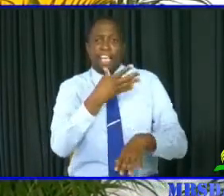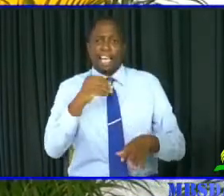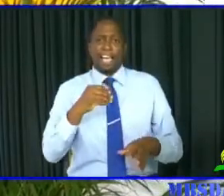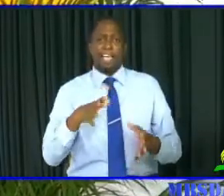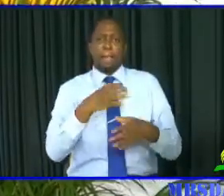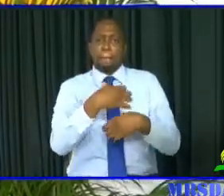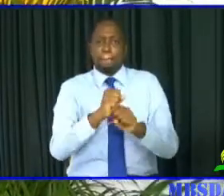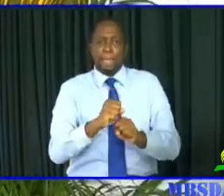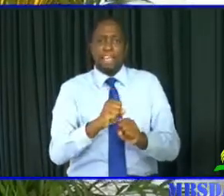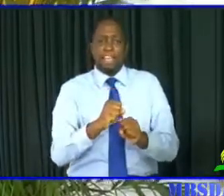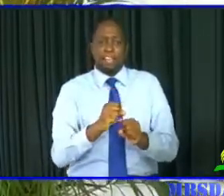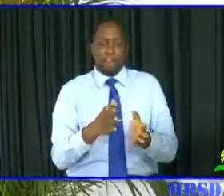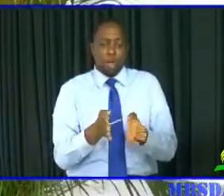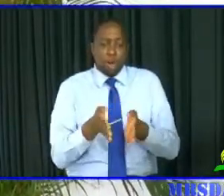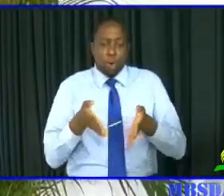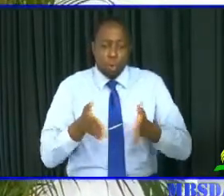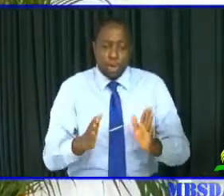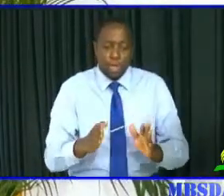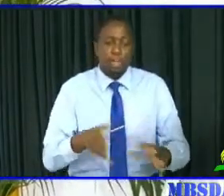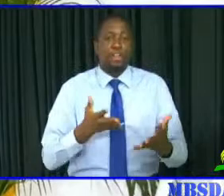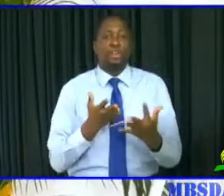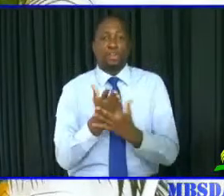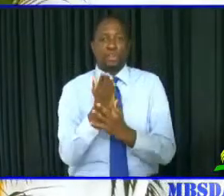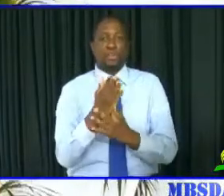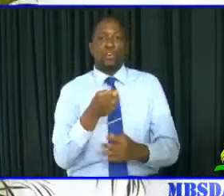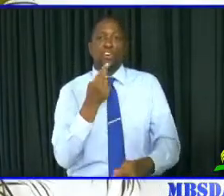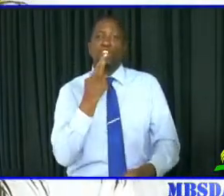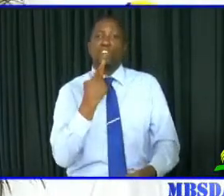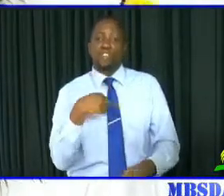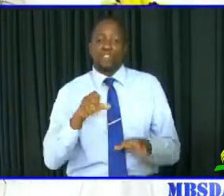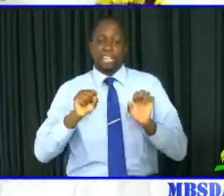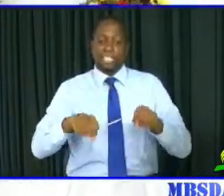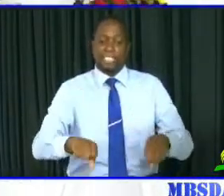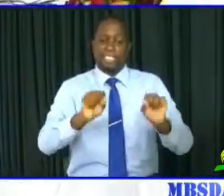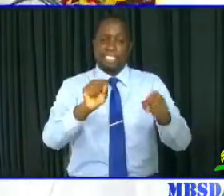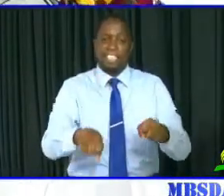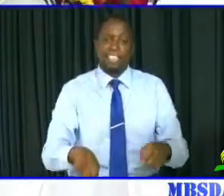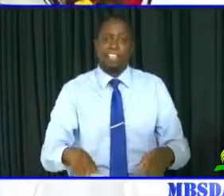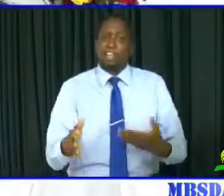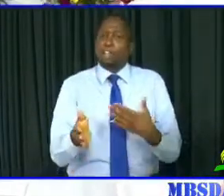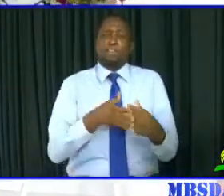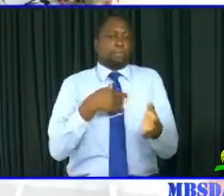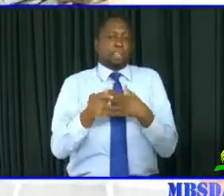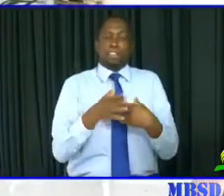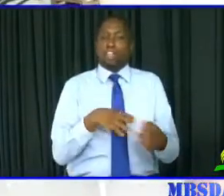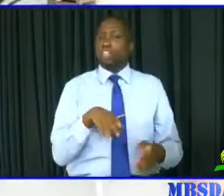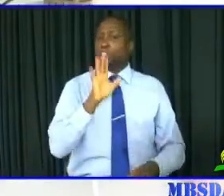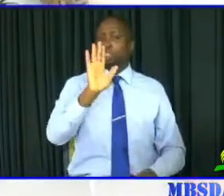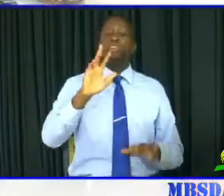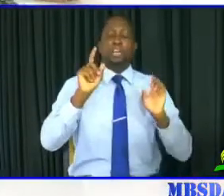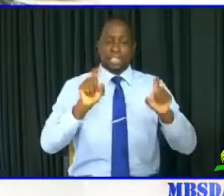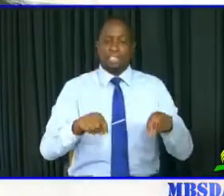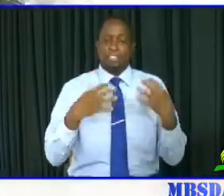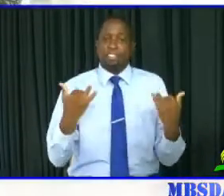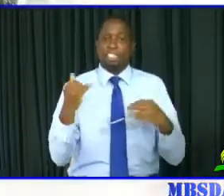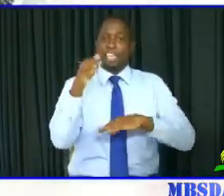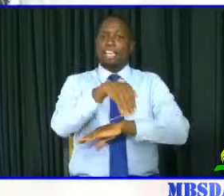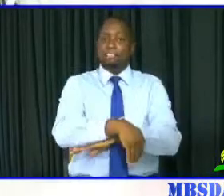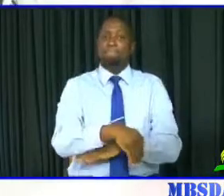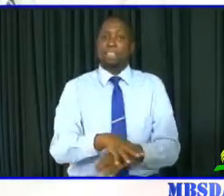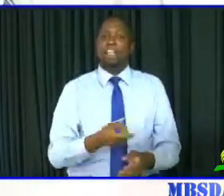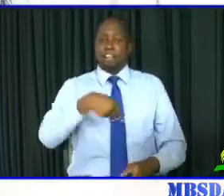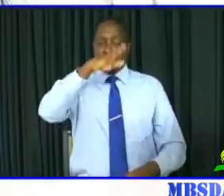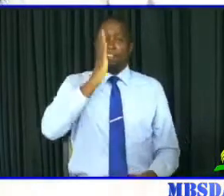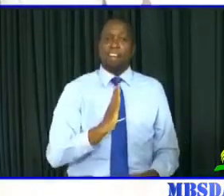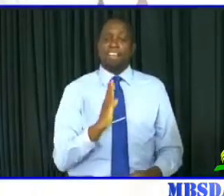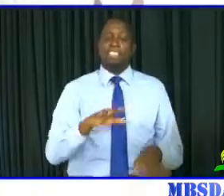come down from heaven on Mount Carmel. It doesn't matter what your need is tonight. If God, through Jesus Christ, could